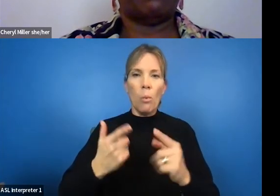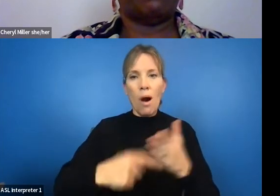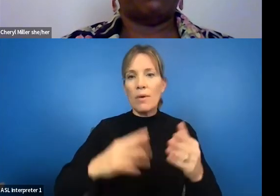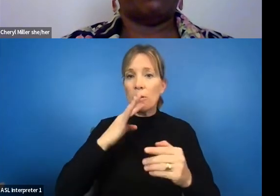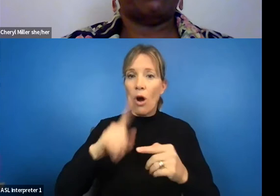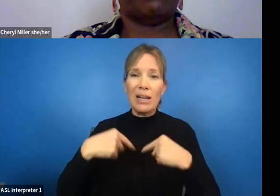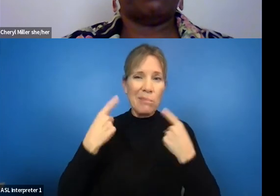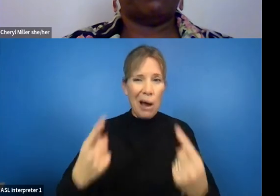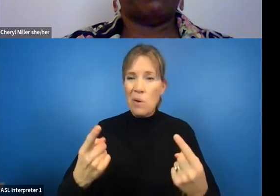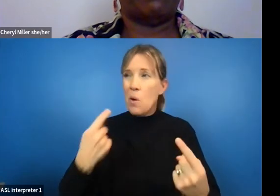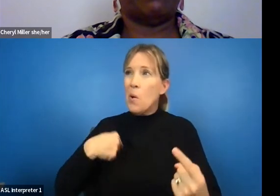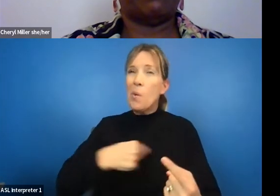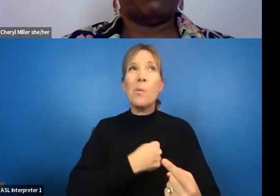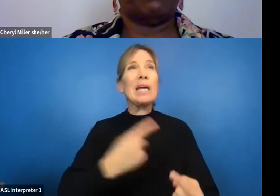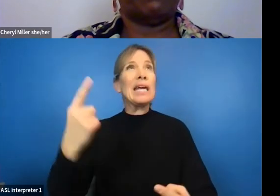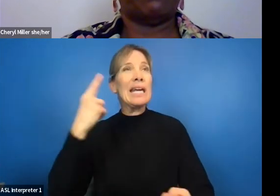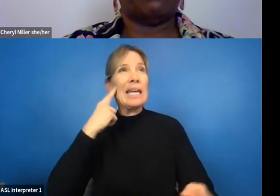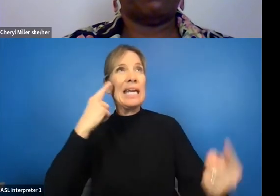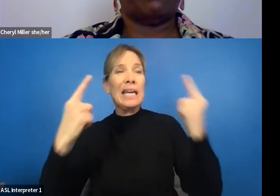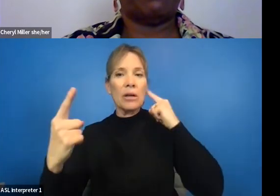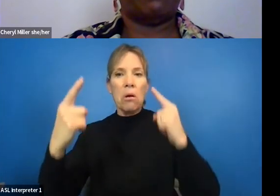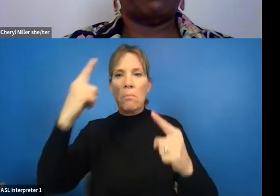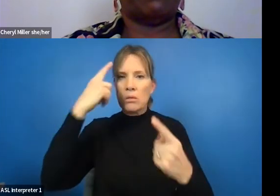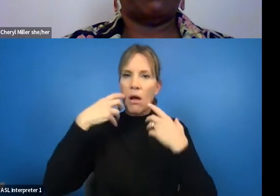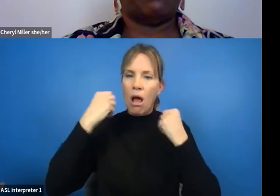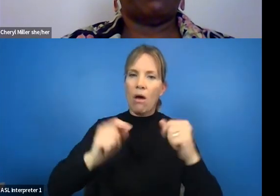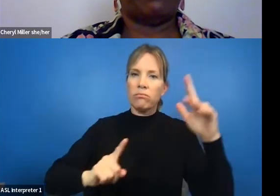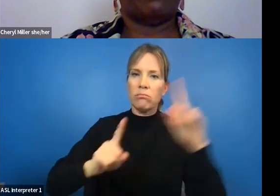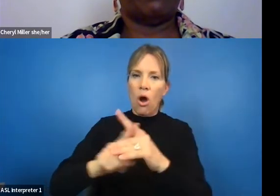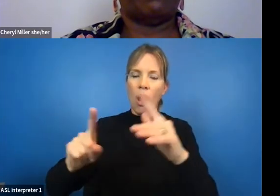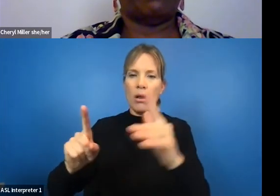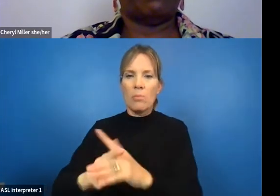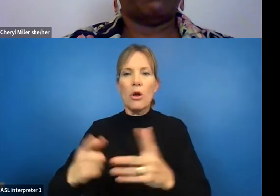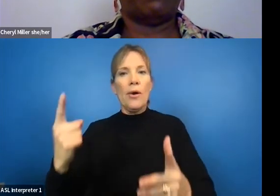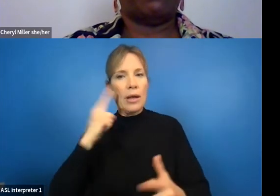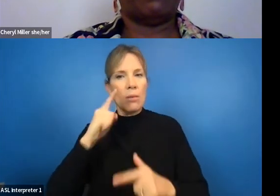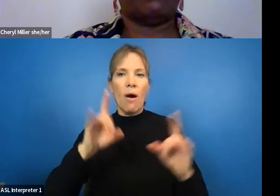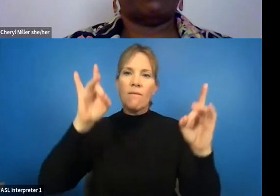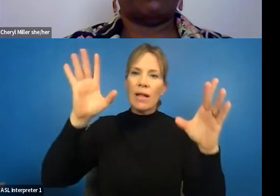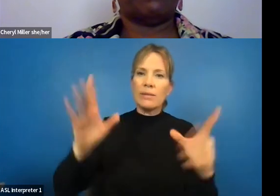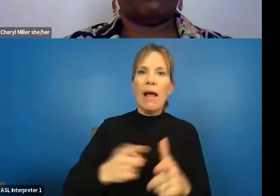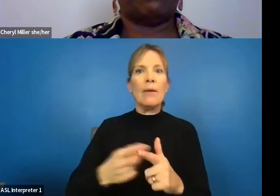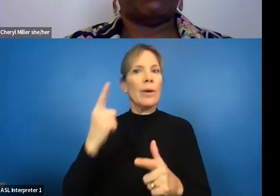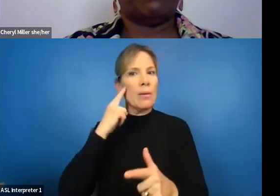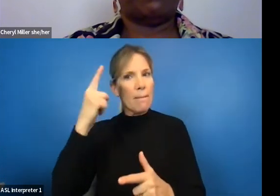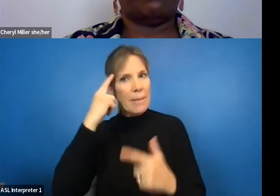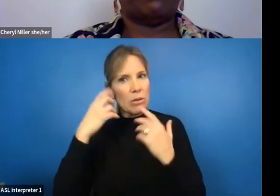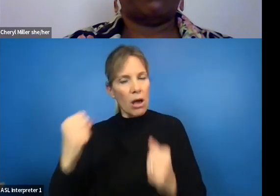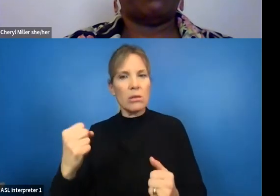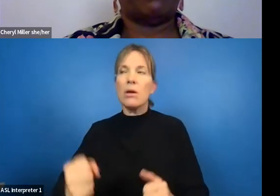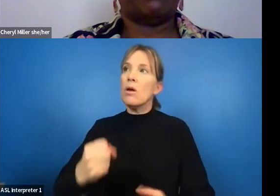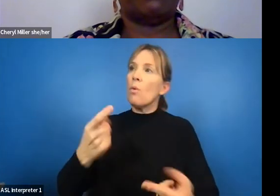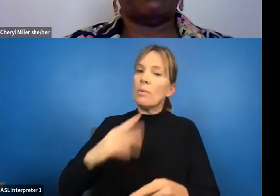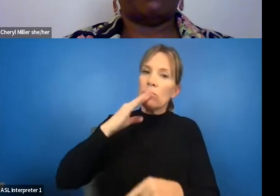we hear mental health brought up. So, you know, when you hear about violence, you hear about mental health. When we